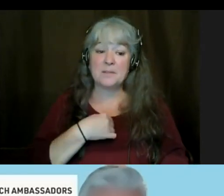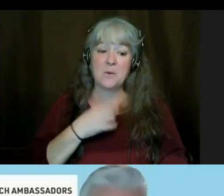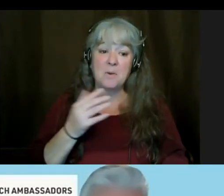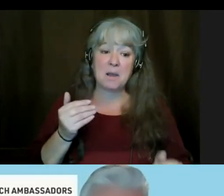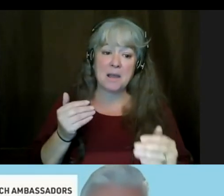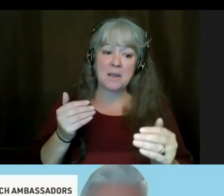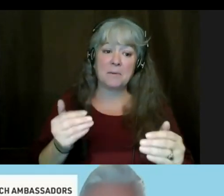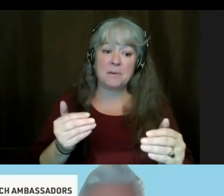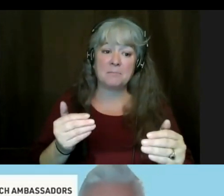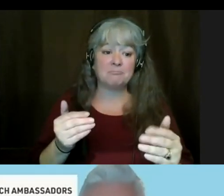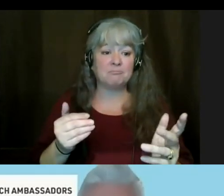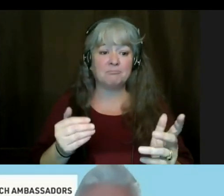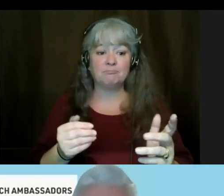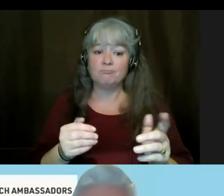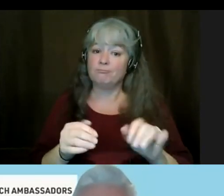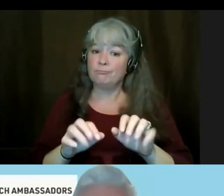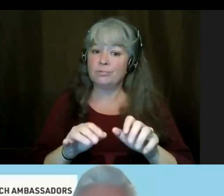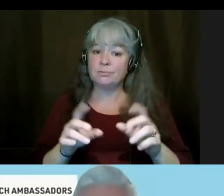a dating